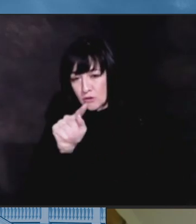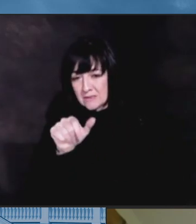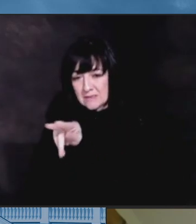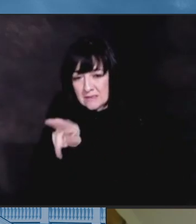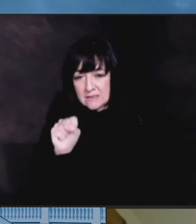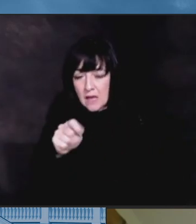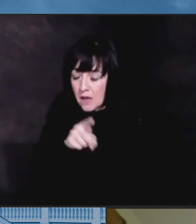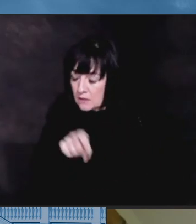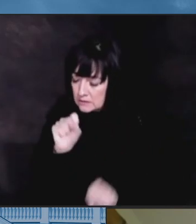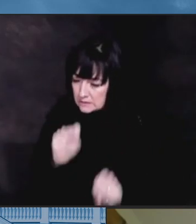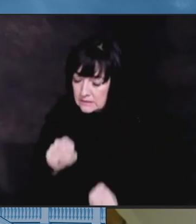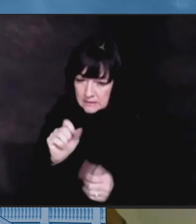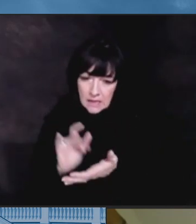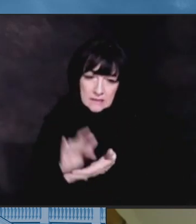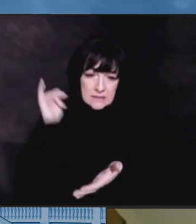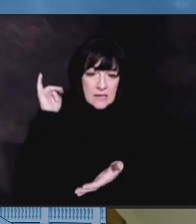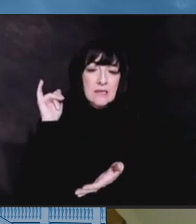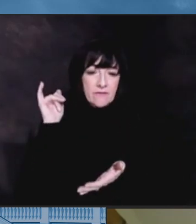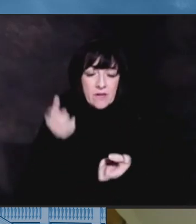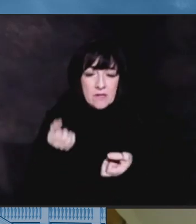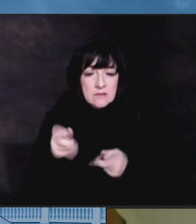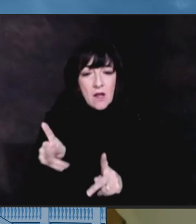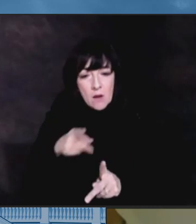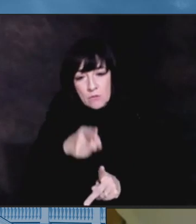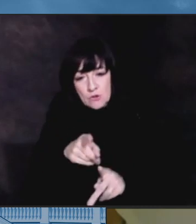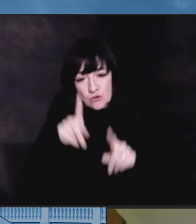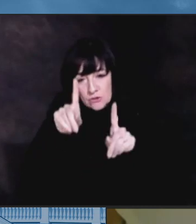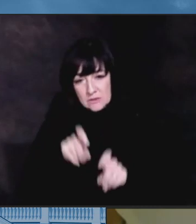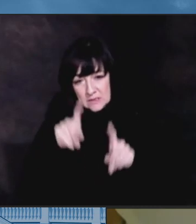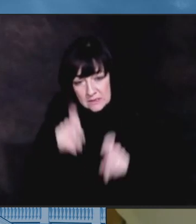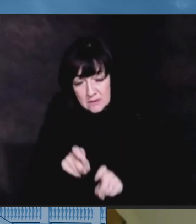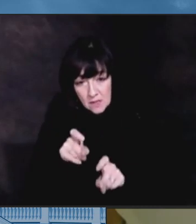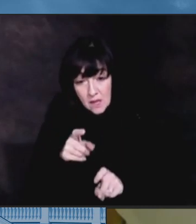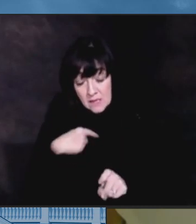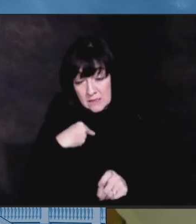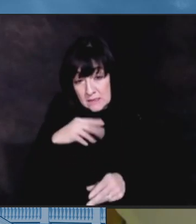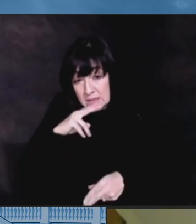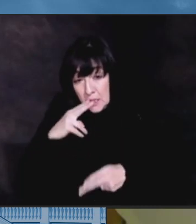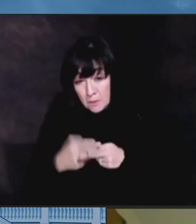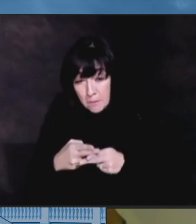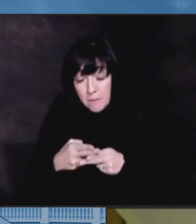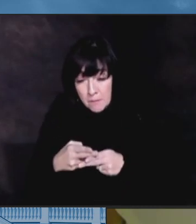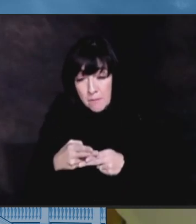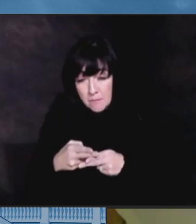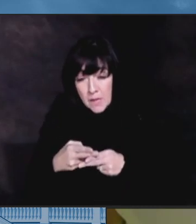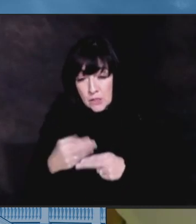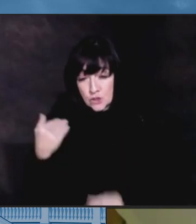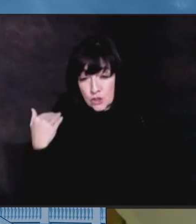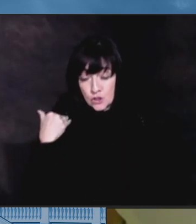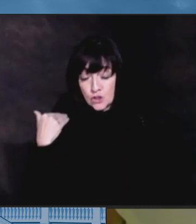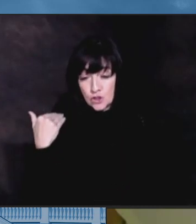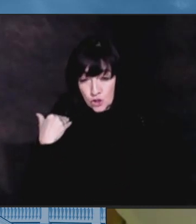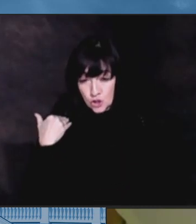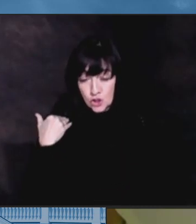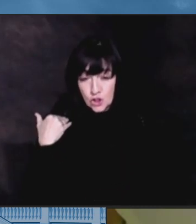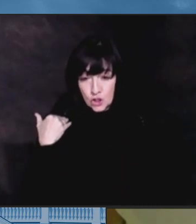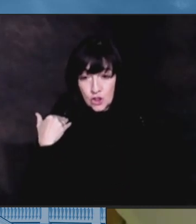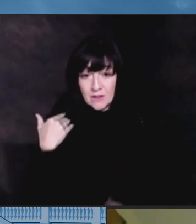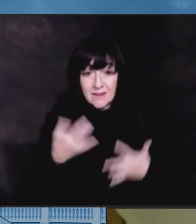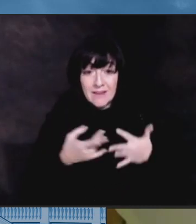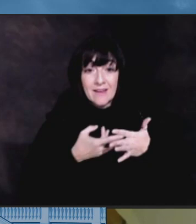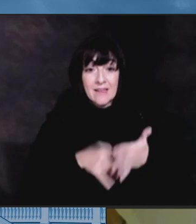the opportunity to get tested in each of the counties. I mentioned earlier at the top about the COVID